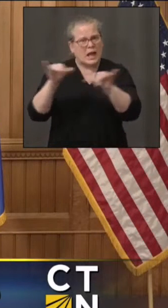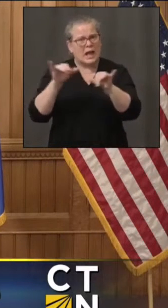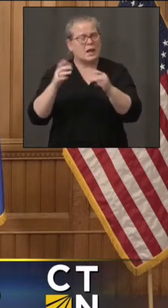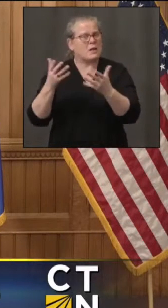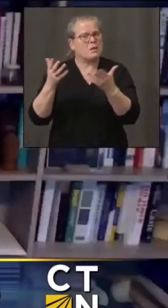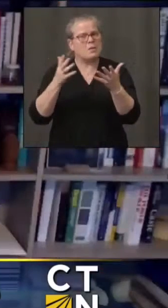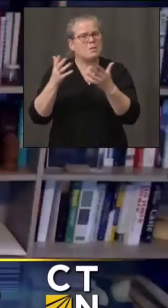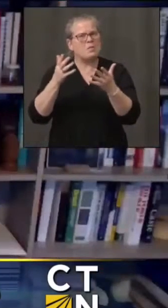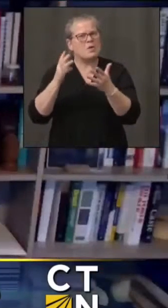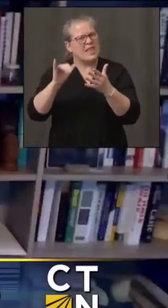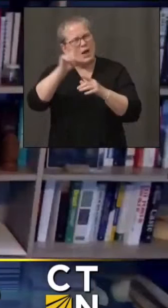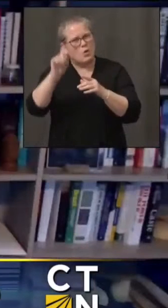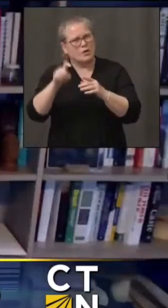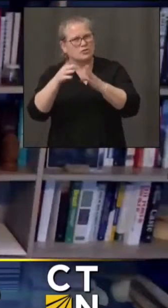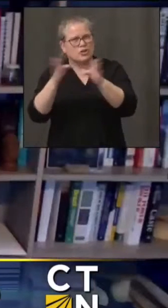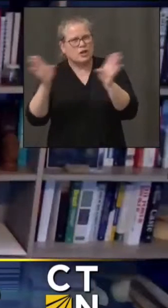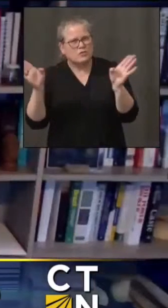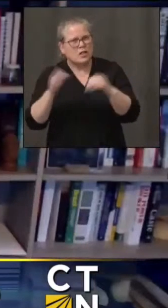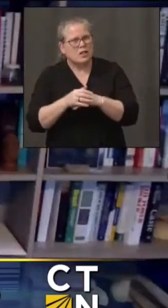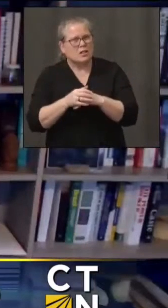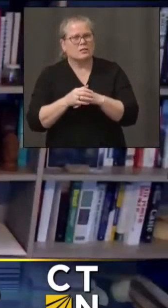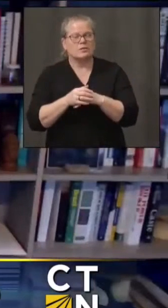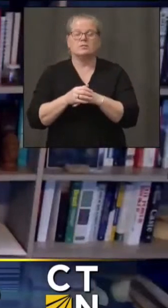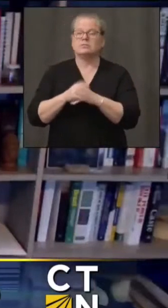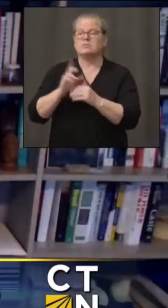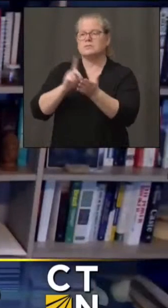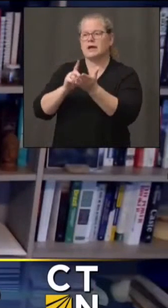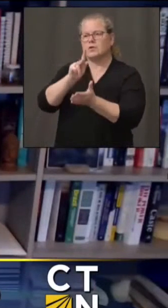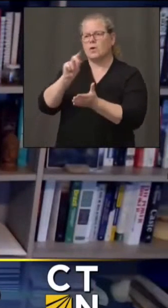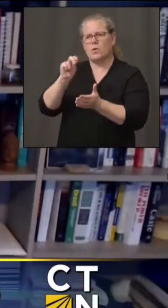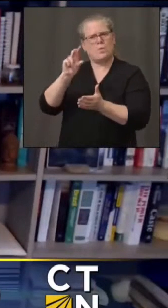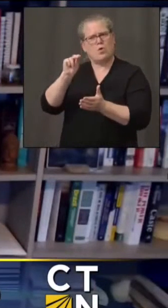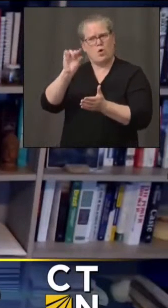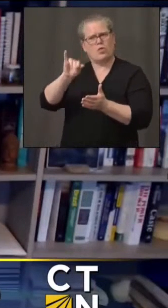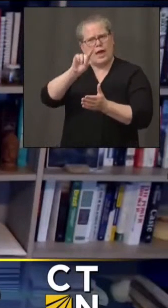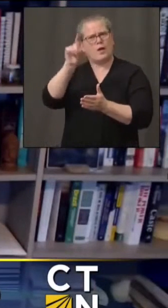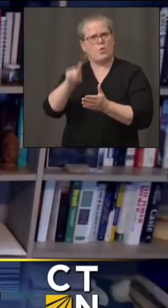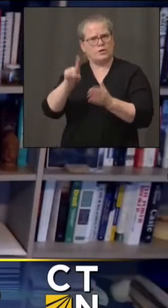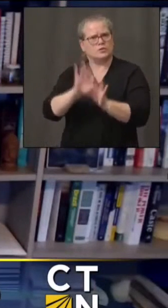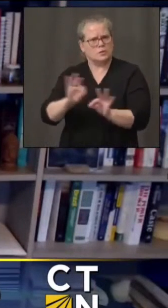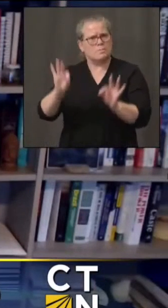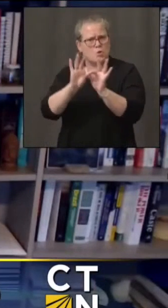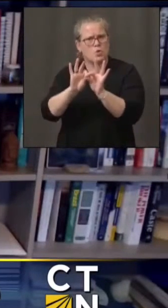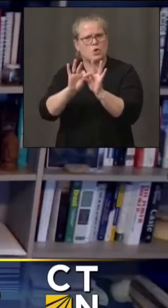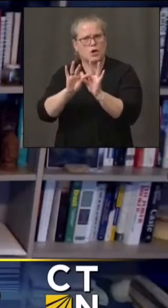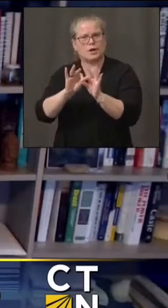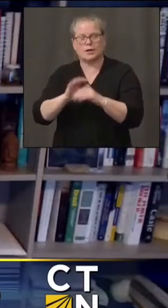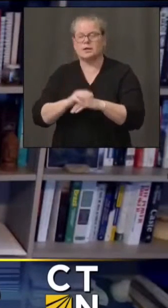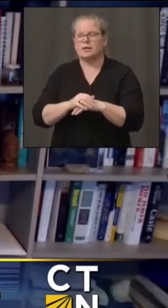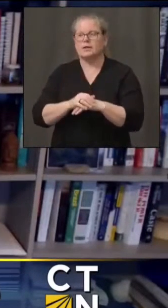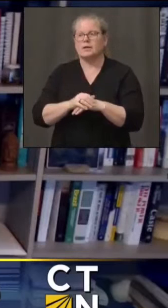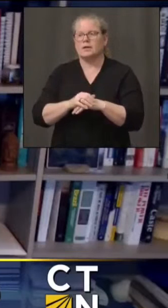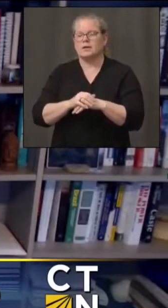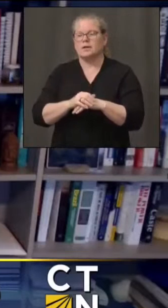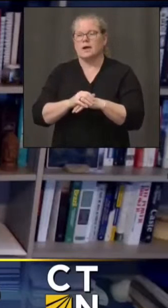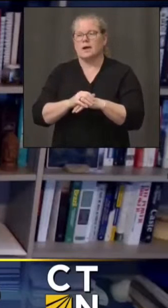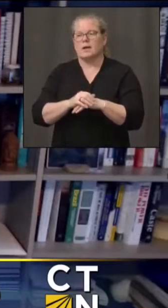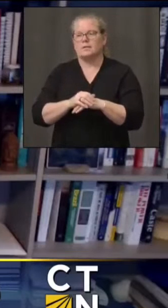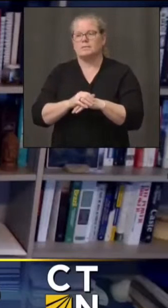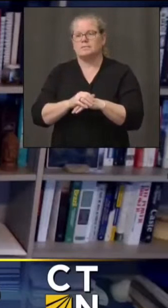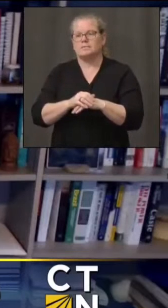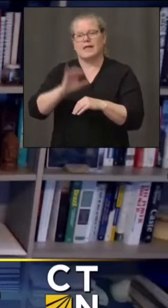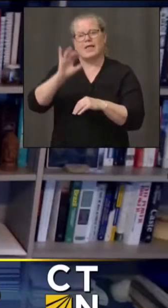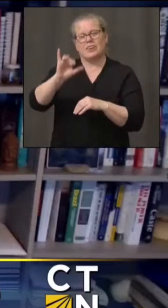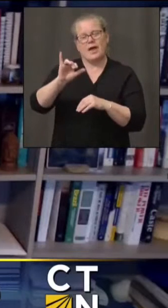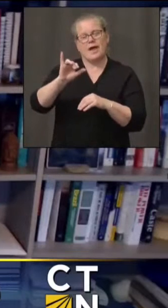I think that's an important question. And it tells us a little bit, the answer to that question tells a little bit about where we